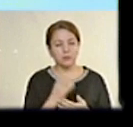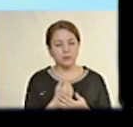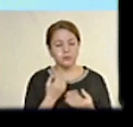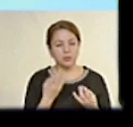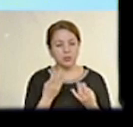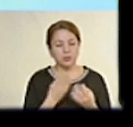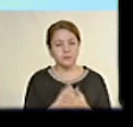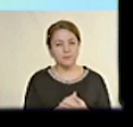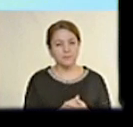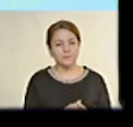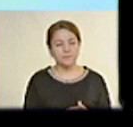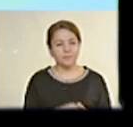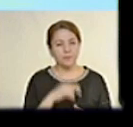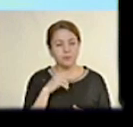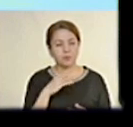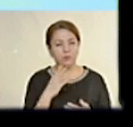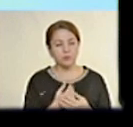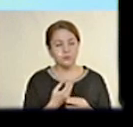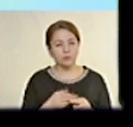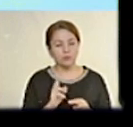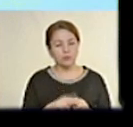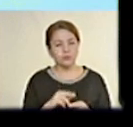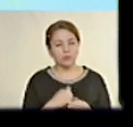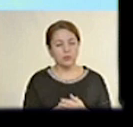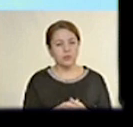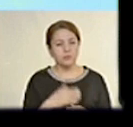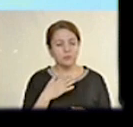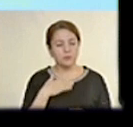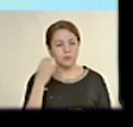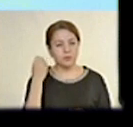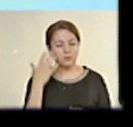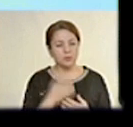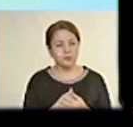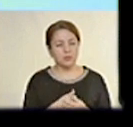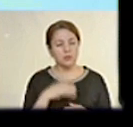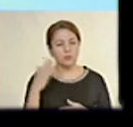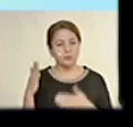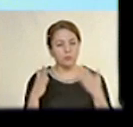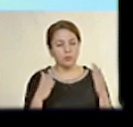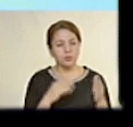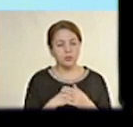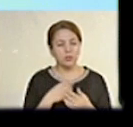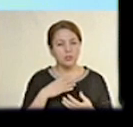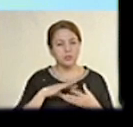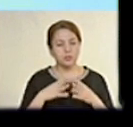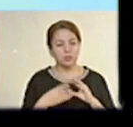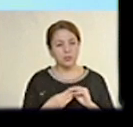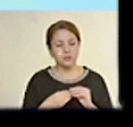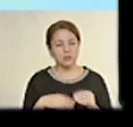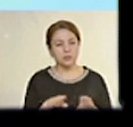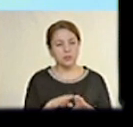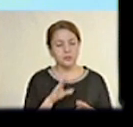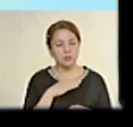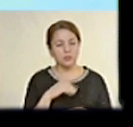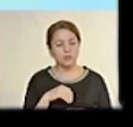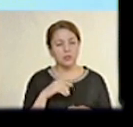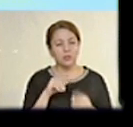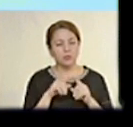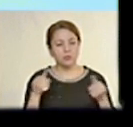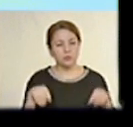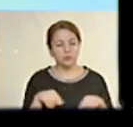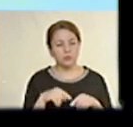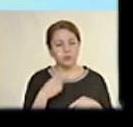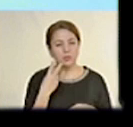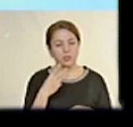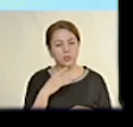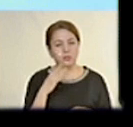talab etilyapti. P'ni topishimiz uchun esa biz bilamizki, tomonlarning yig'indisiga teng edi. To'g'ri to'rt burchakda 2 ta